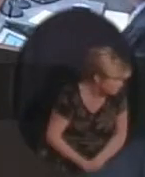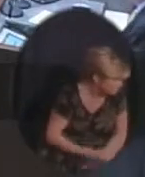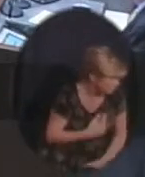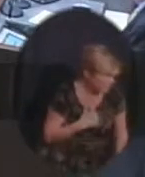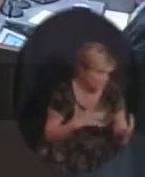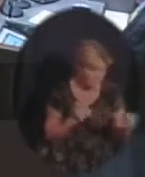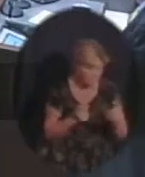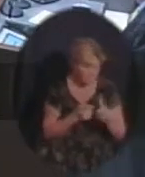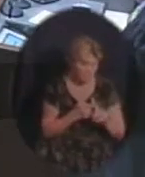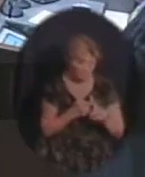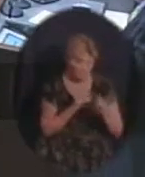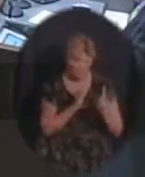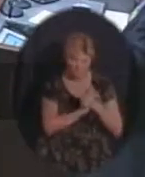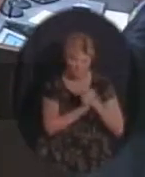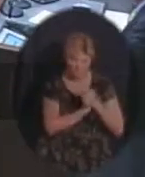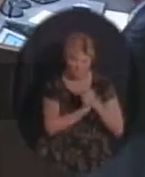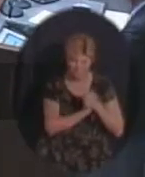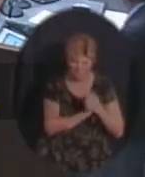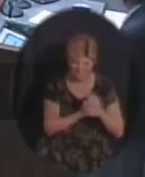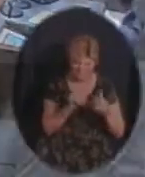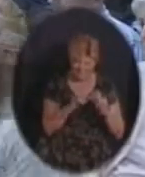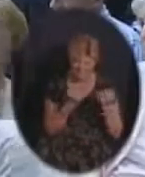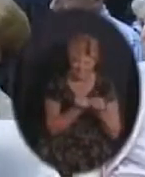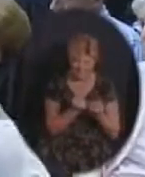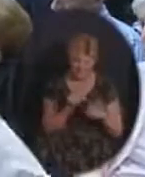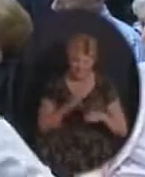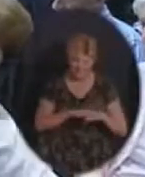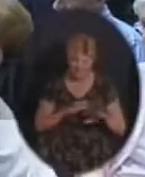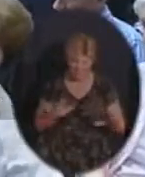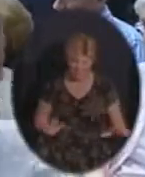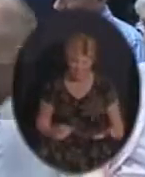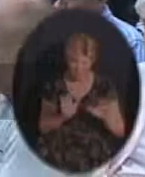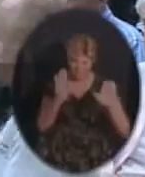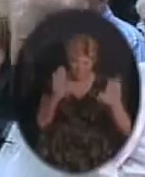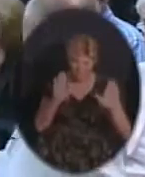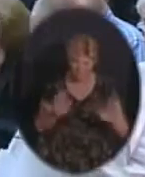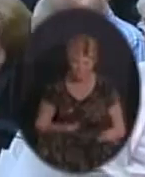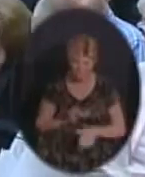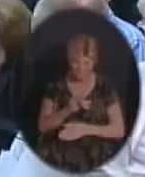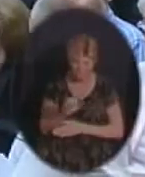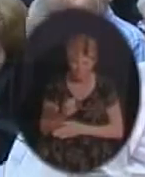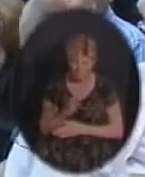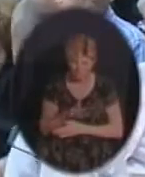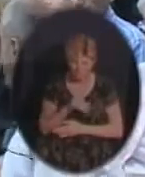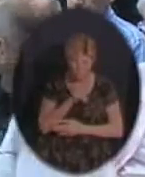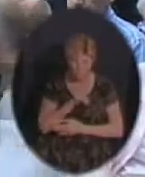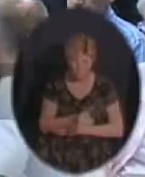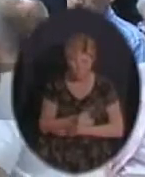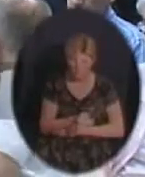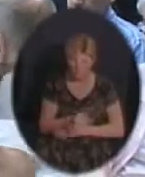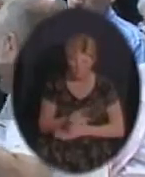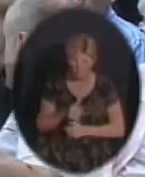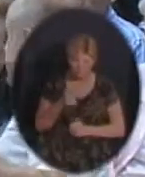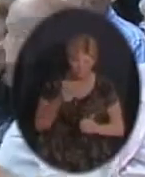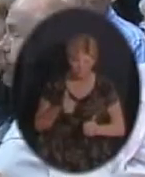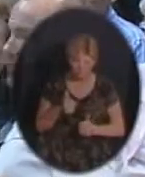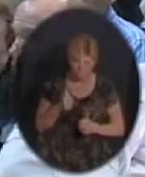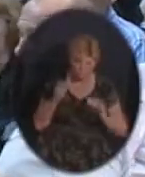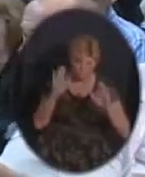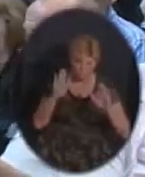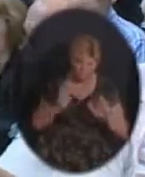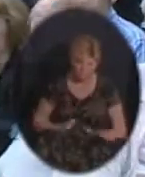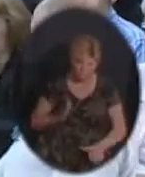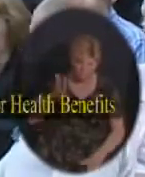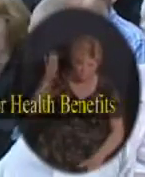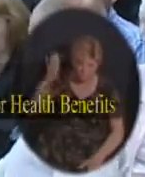came to your facility. We definitely heard some innovative things, thought it was a first-class presentation. And hopefully you're in agreement